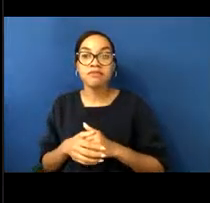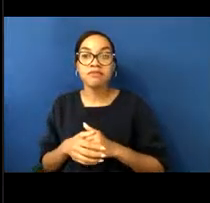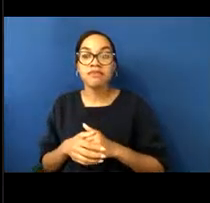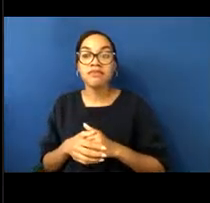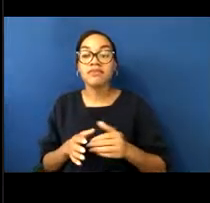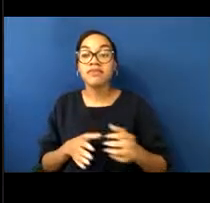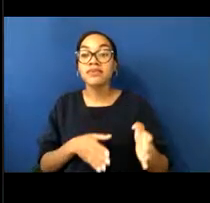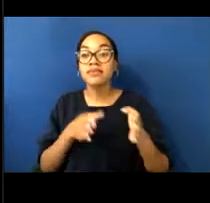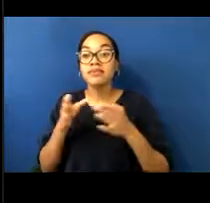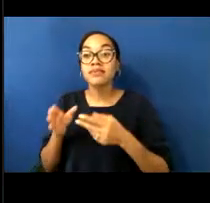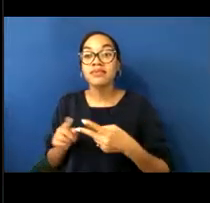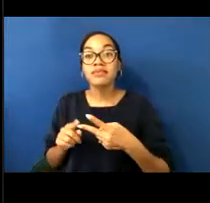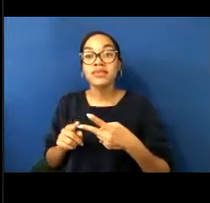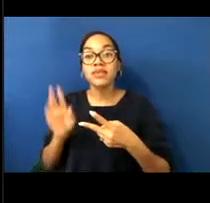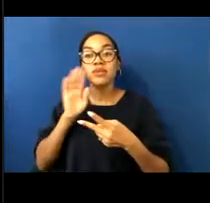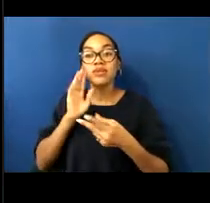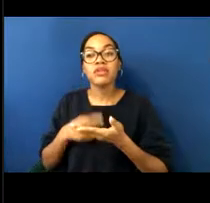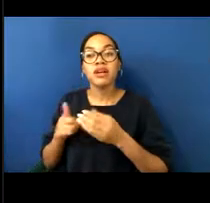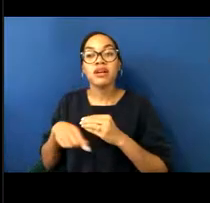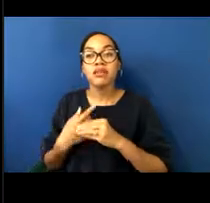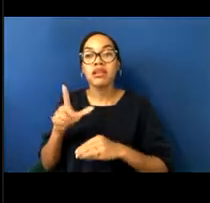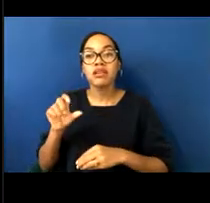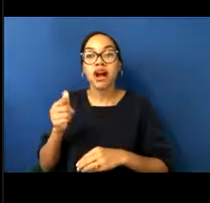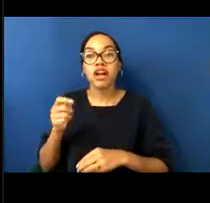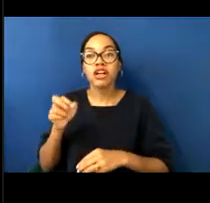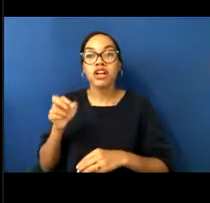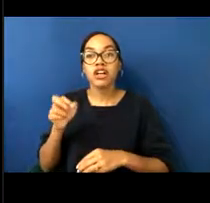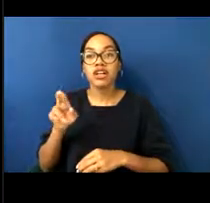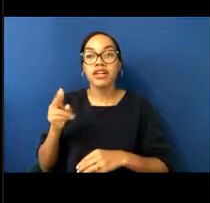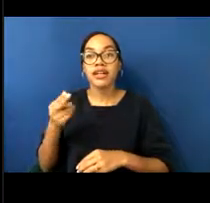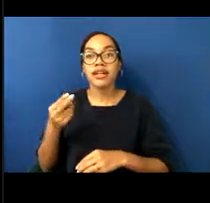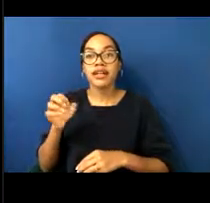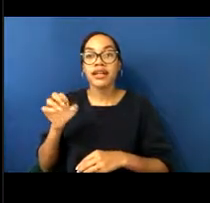in the Northwest Atlantic and also a few different species of